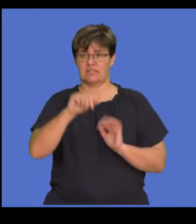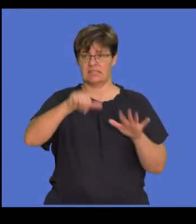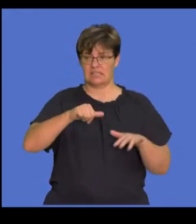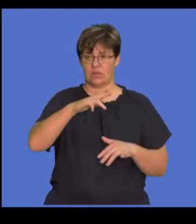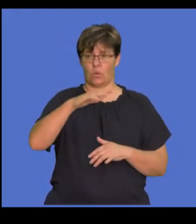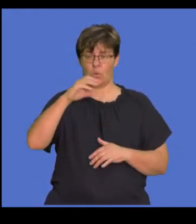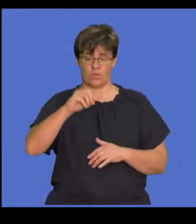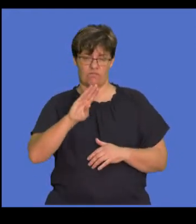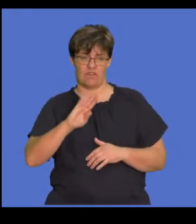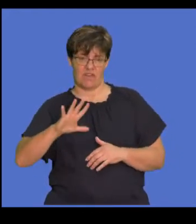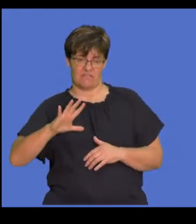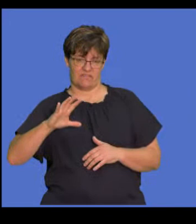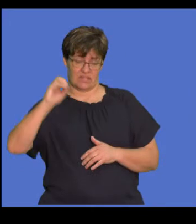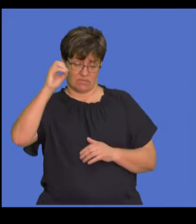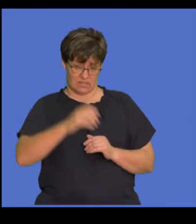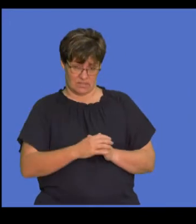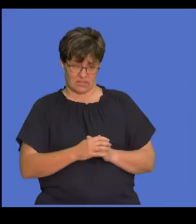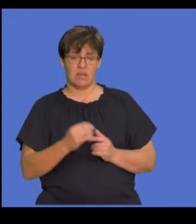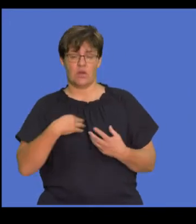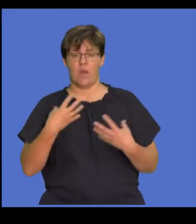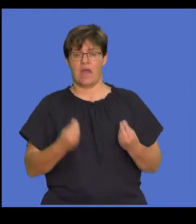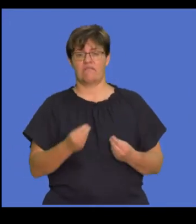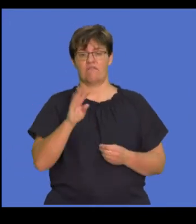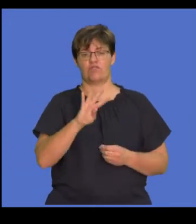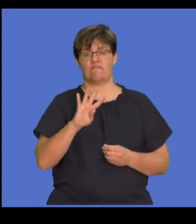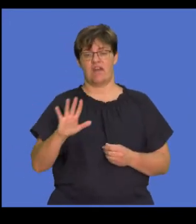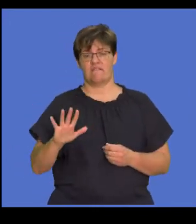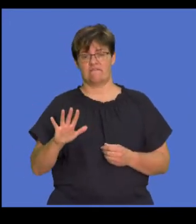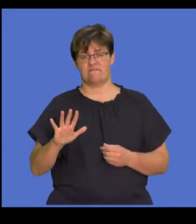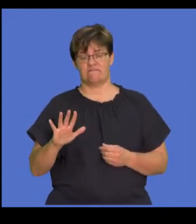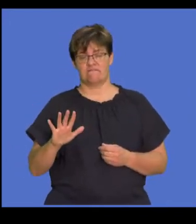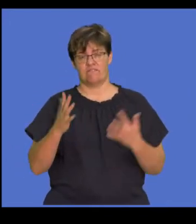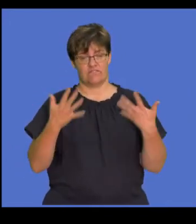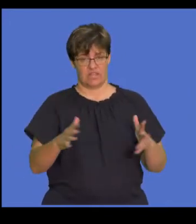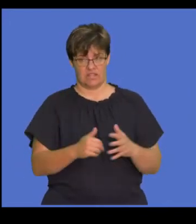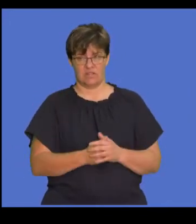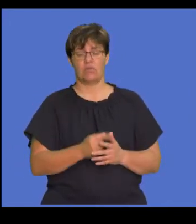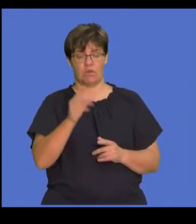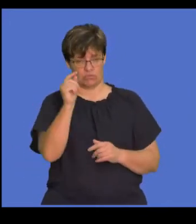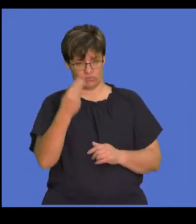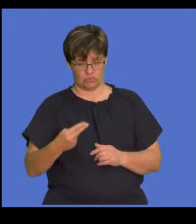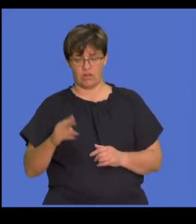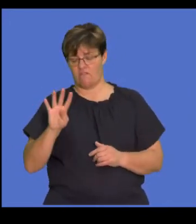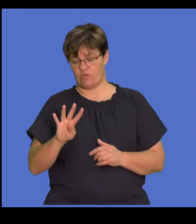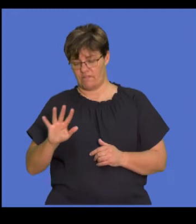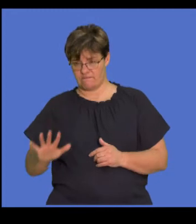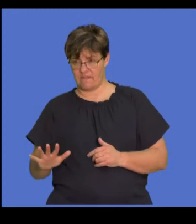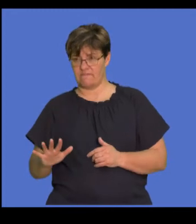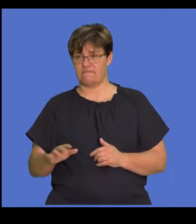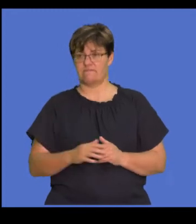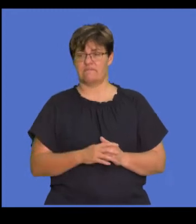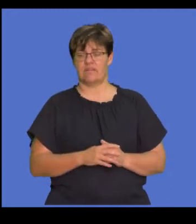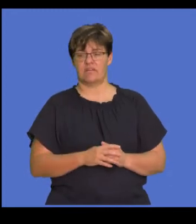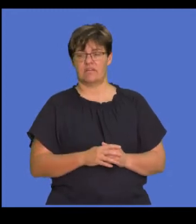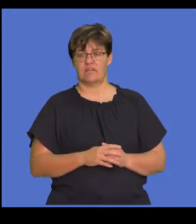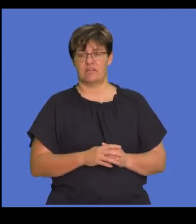minus 16 cos 45 degrees. Now I only have a 45 degree one, so I will draw the 45